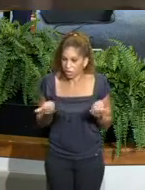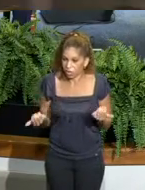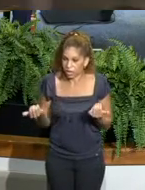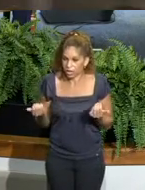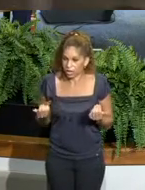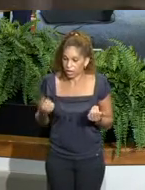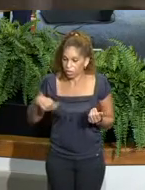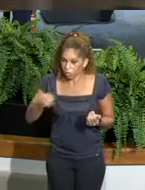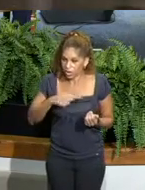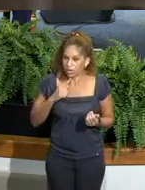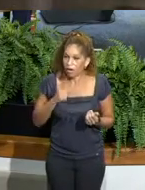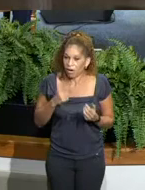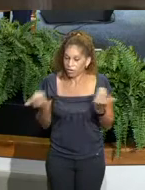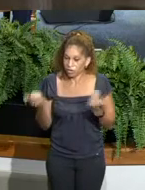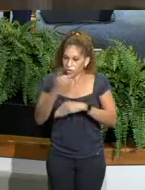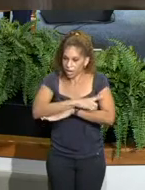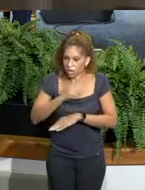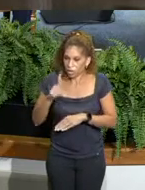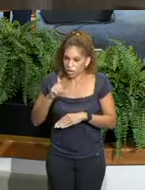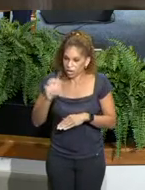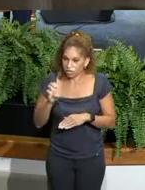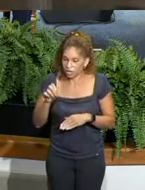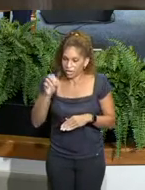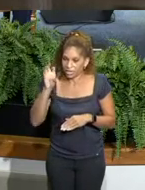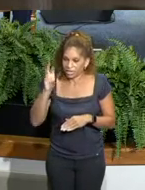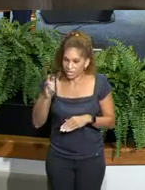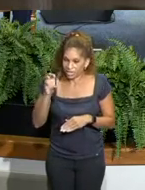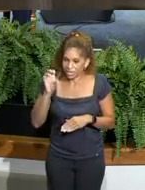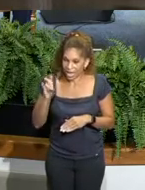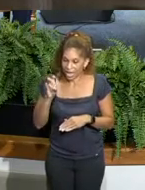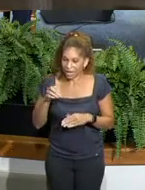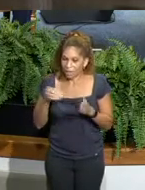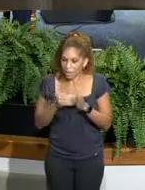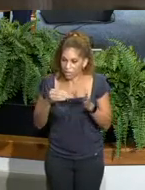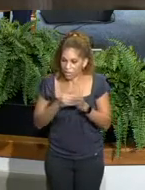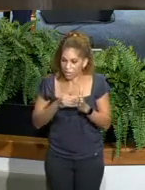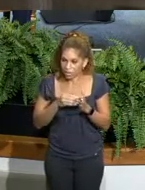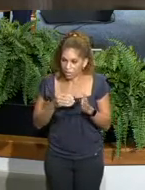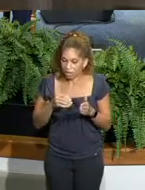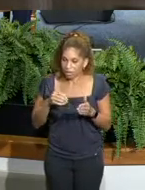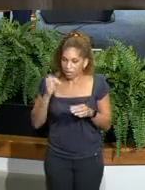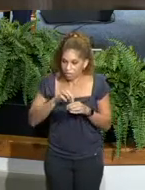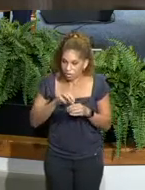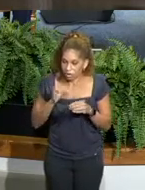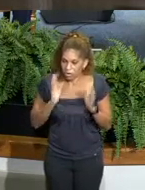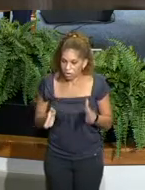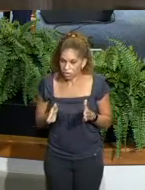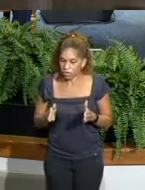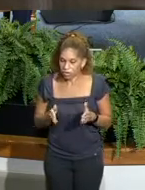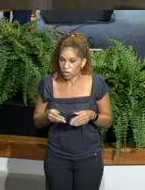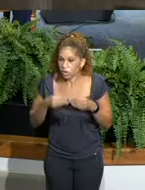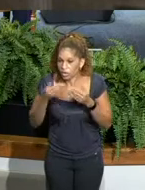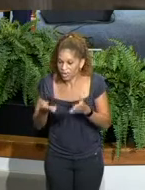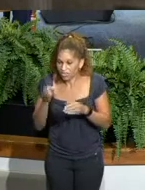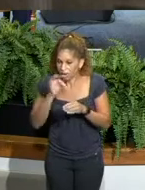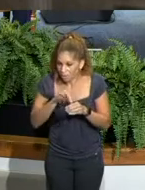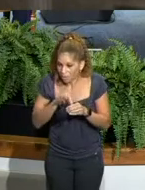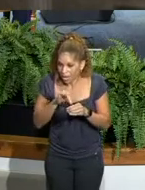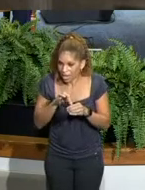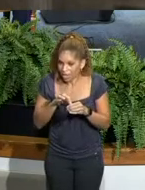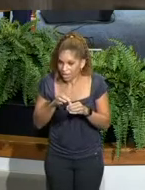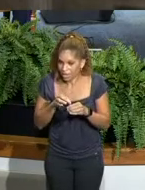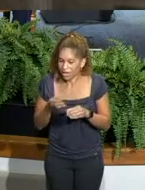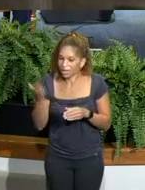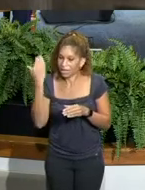are 168 million voters who cast a ballot in the last general election. But guess this, as I prepare to go to my seat,